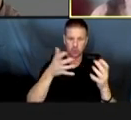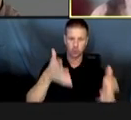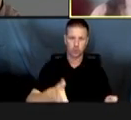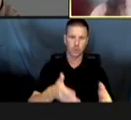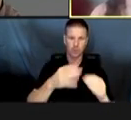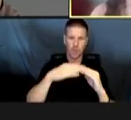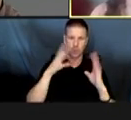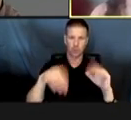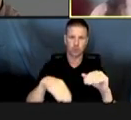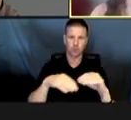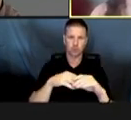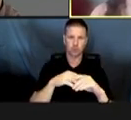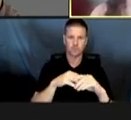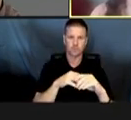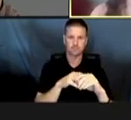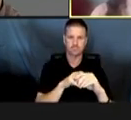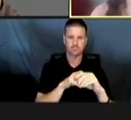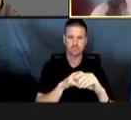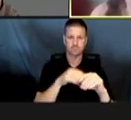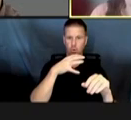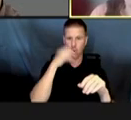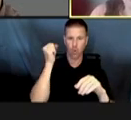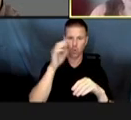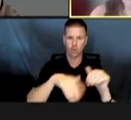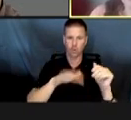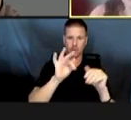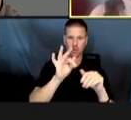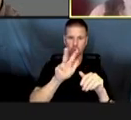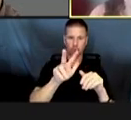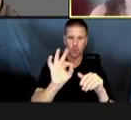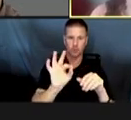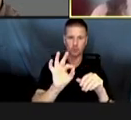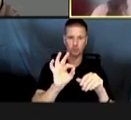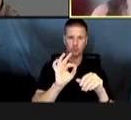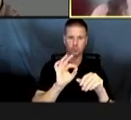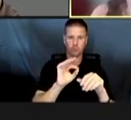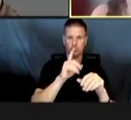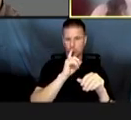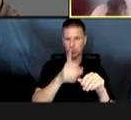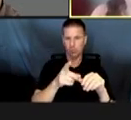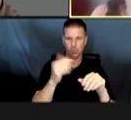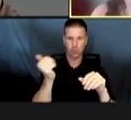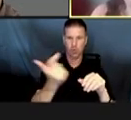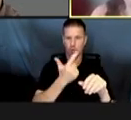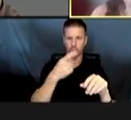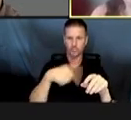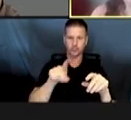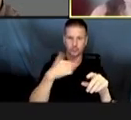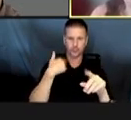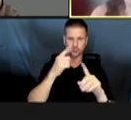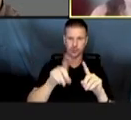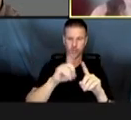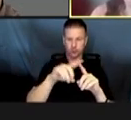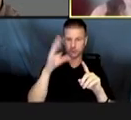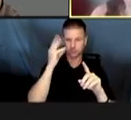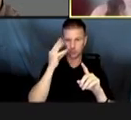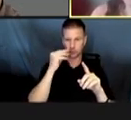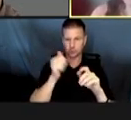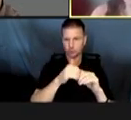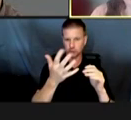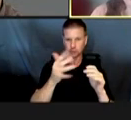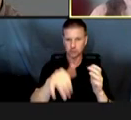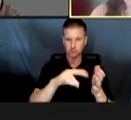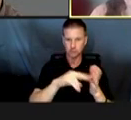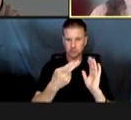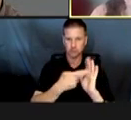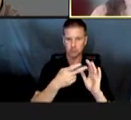housing older than 1939. And I'm sure all of us have different experiences with that, what that means